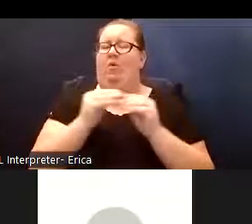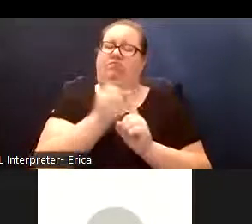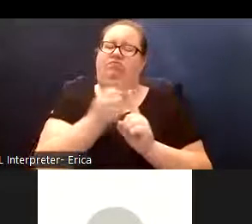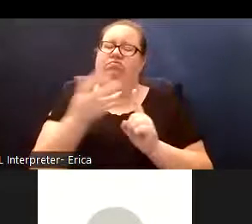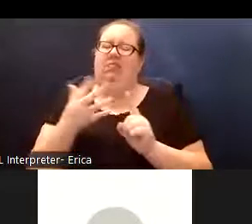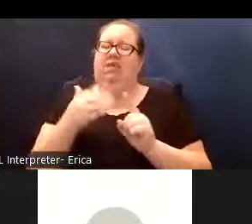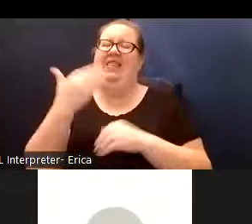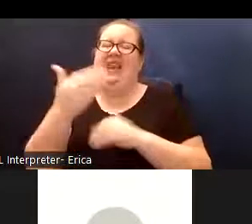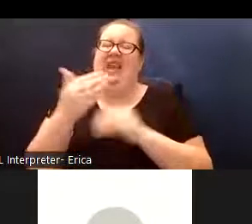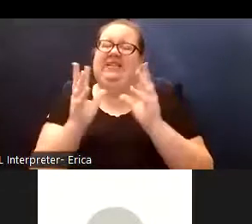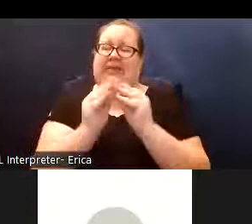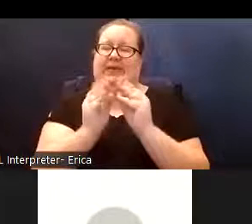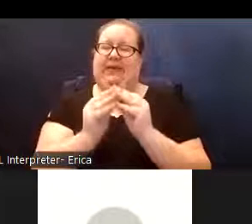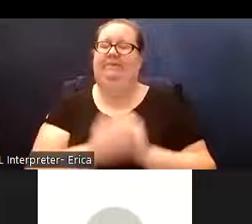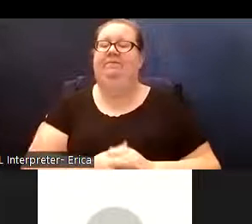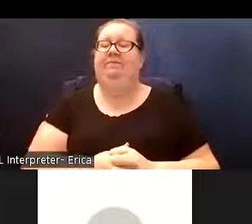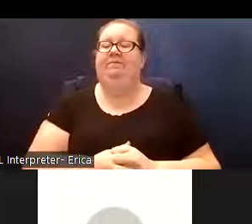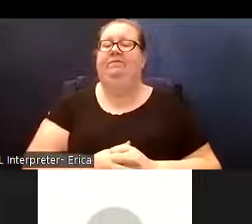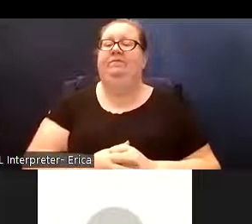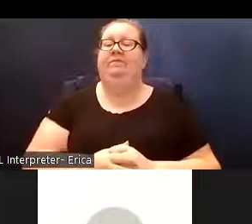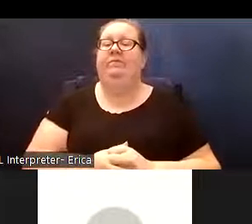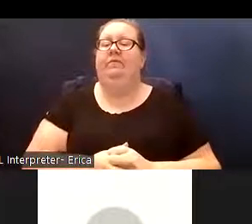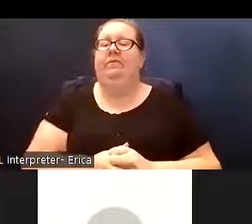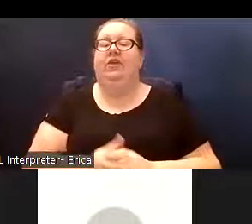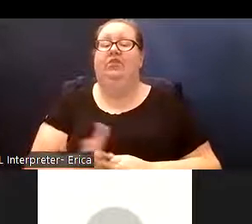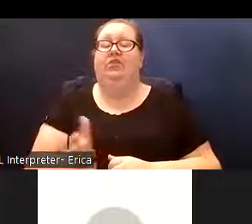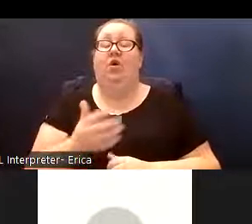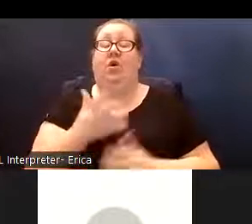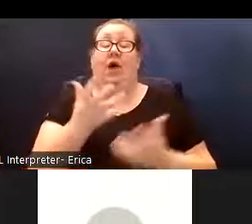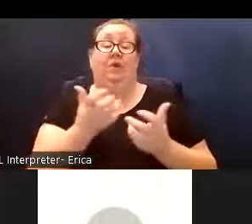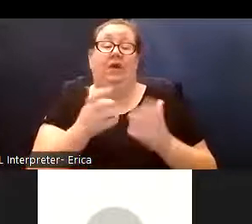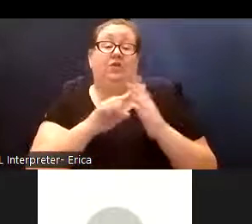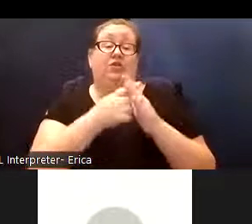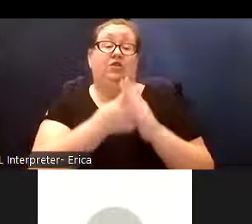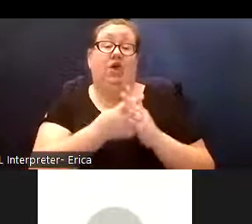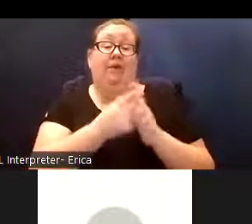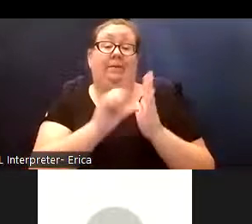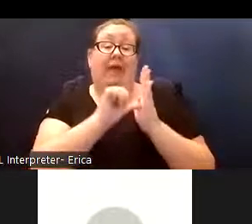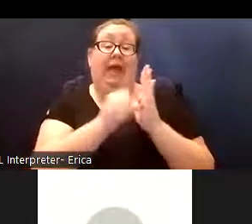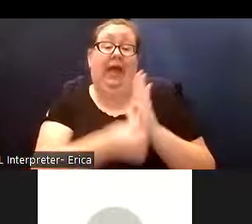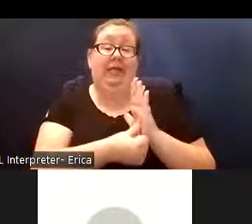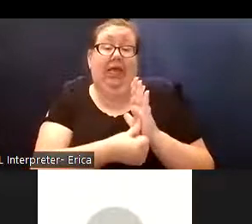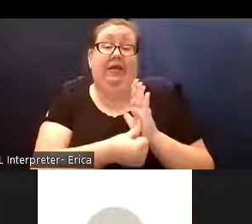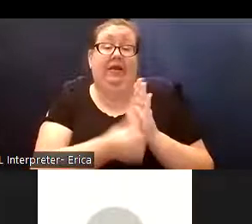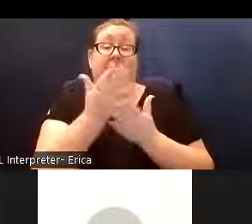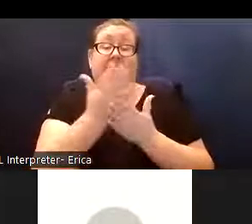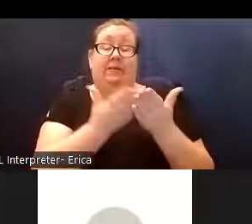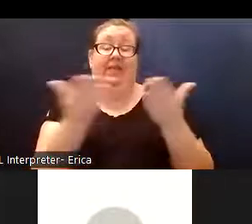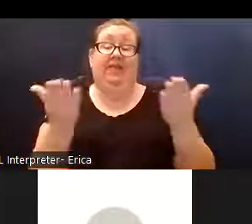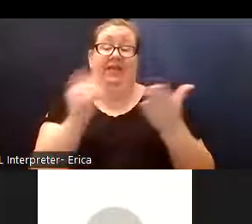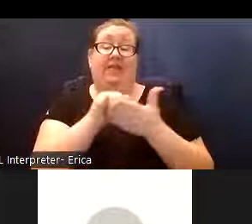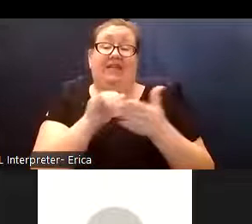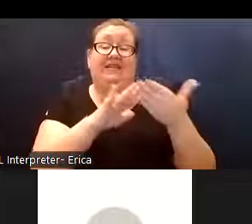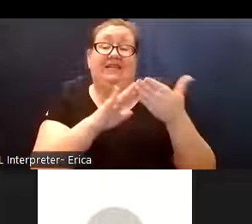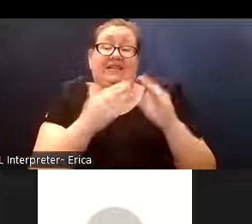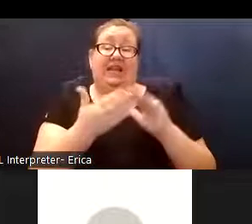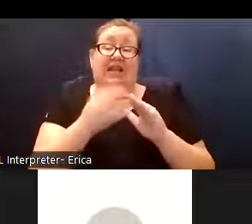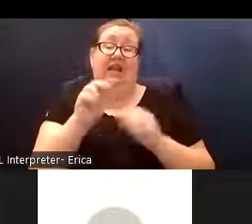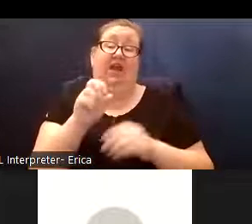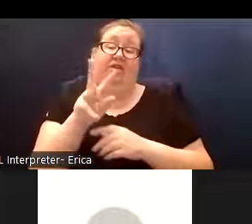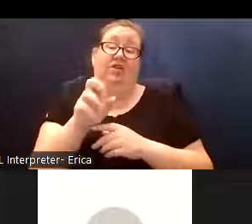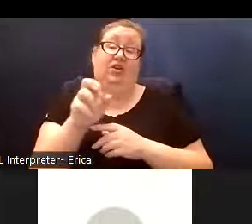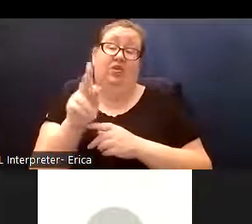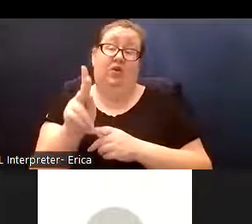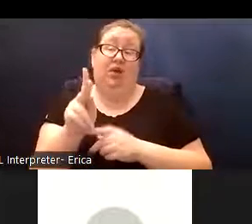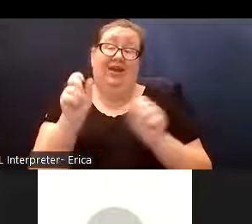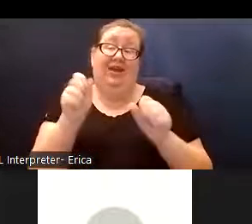next meeting. So I'd like to start by highlighting some of the things that the city of Newark can lead